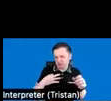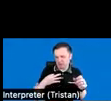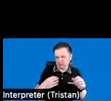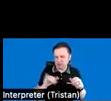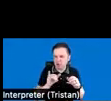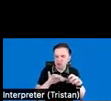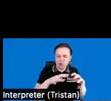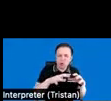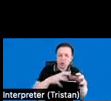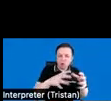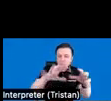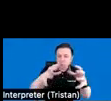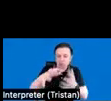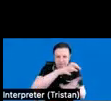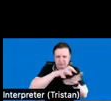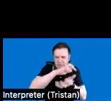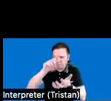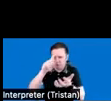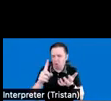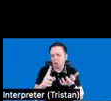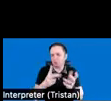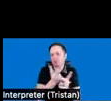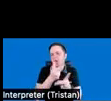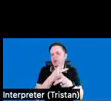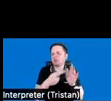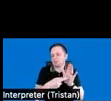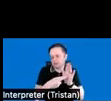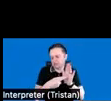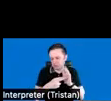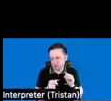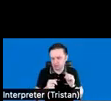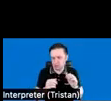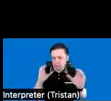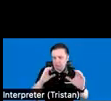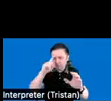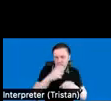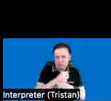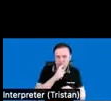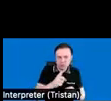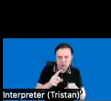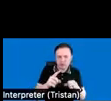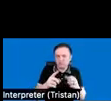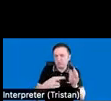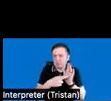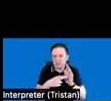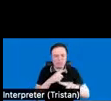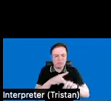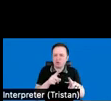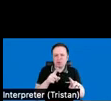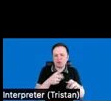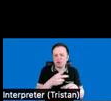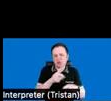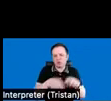to province representation. We looked very hard to reach to all provinces. However, we did not have, unfortunately, any representation